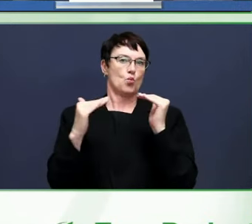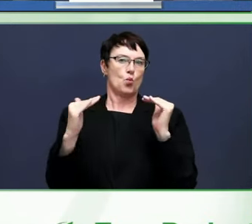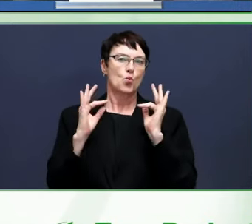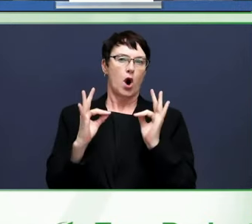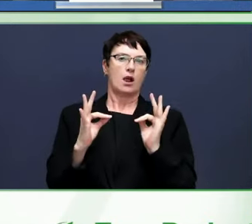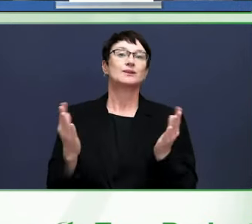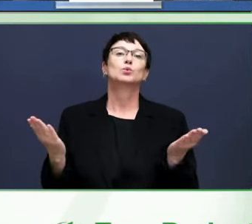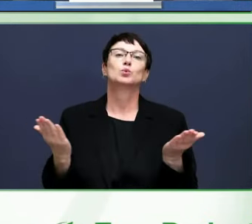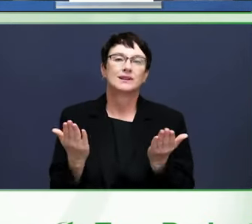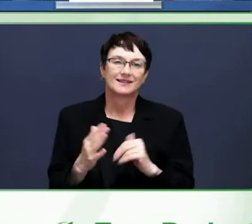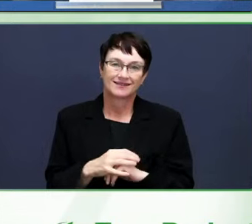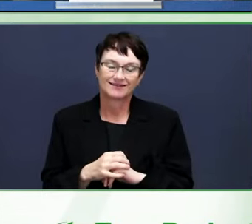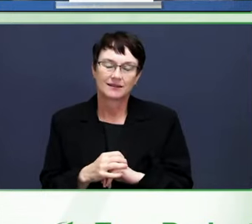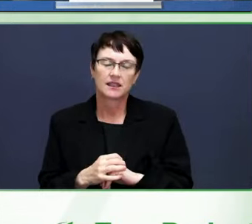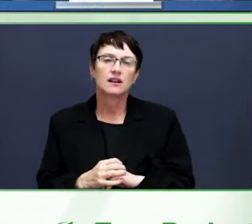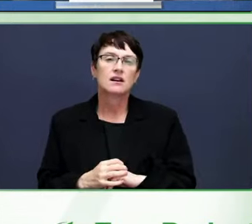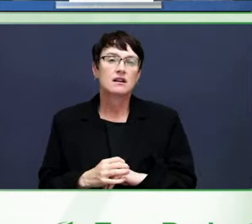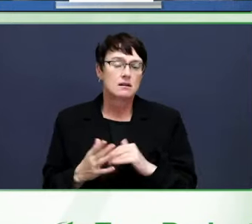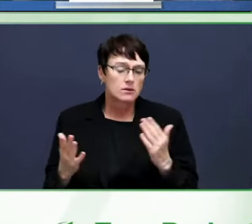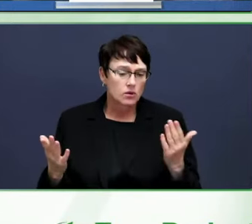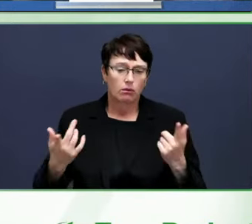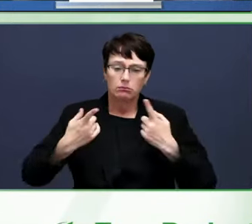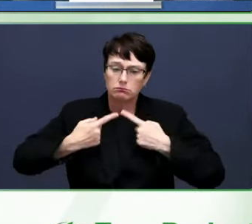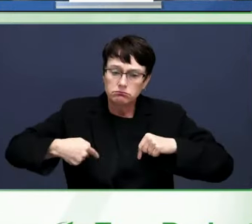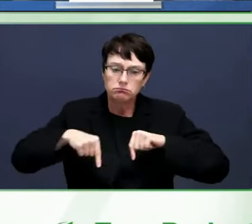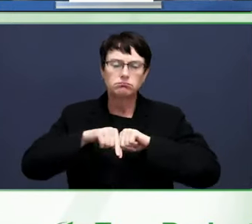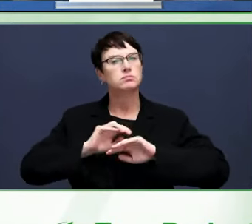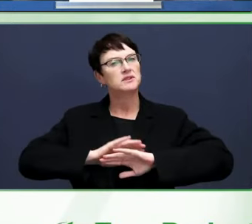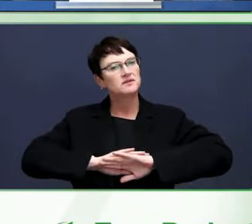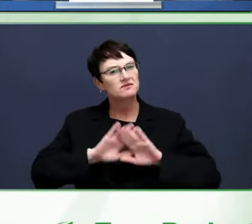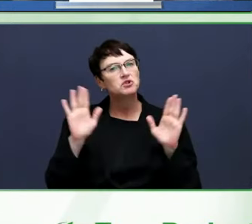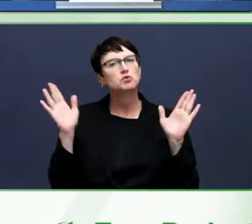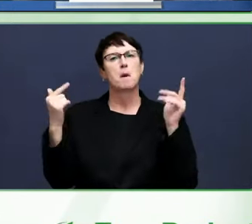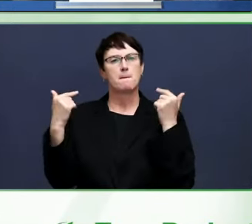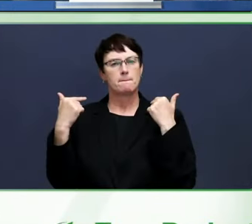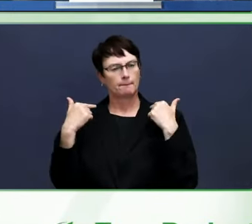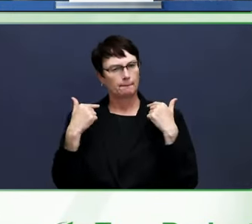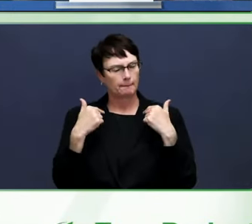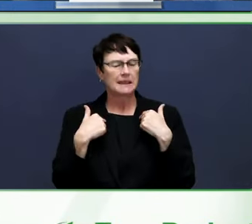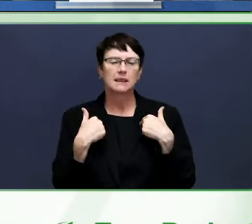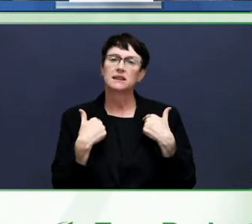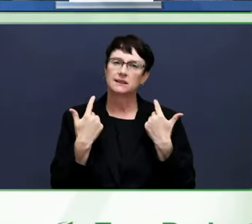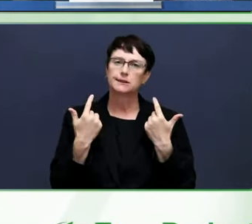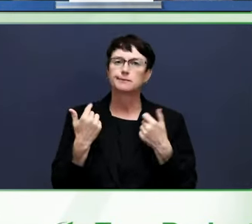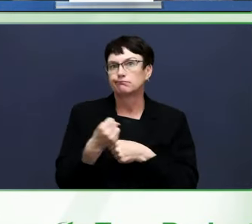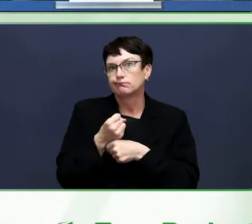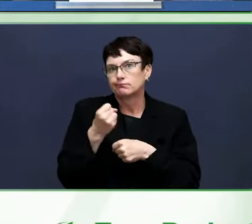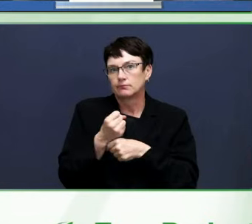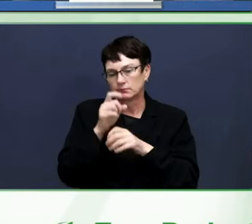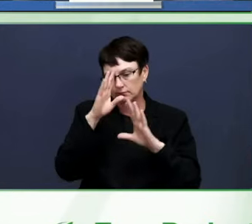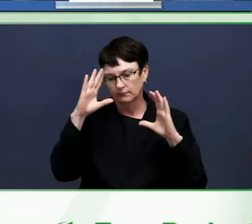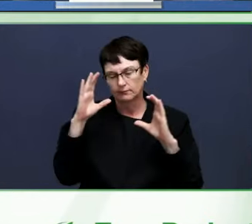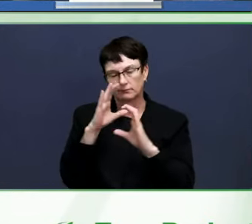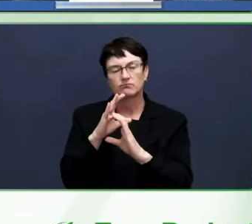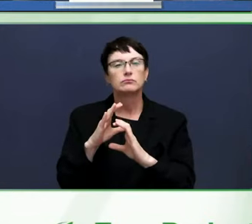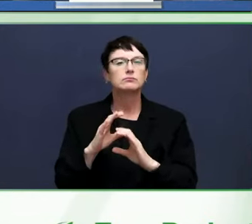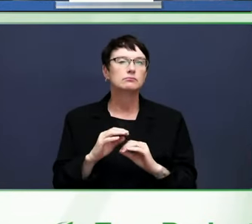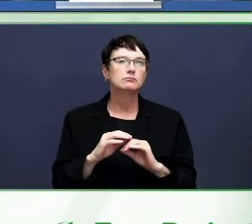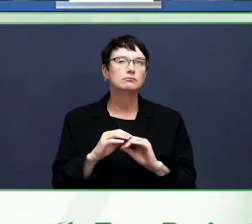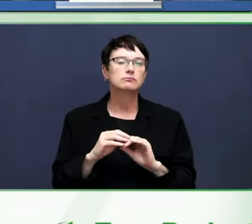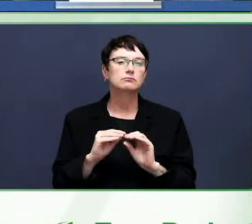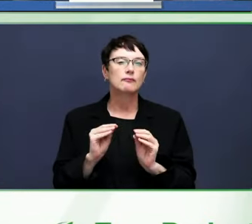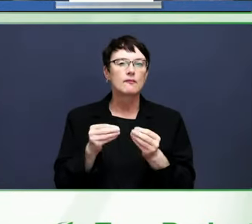development. And something I have worked more than the other ones are the compensatory measures.